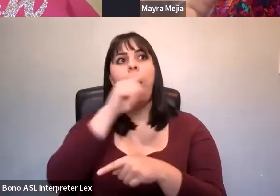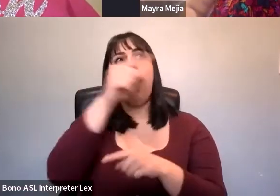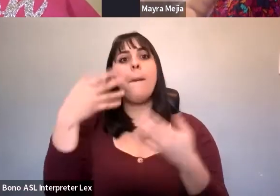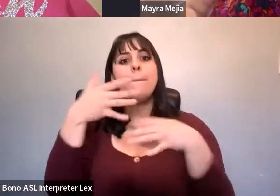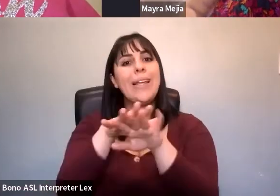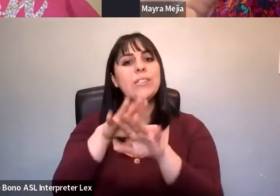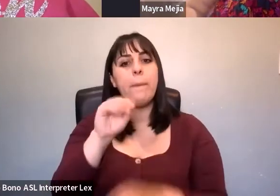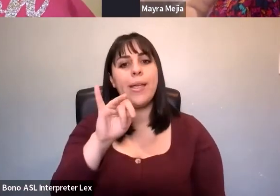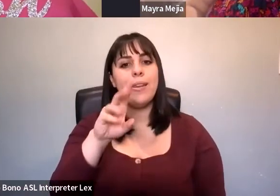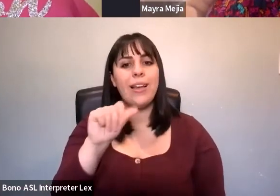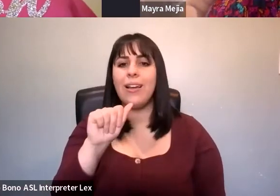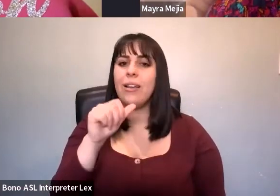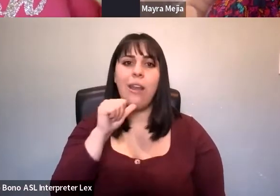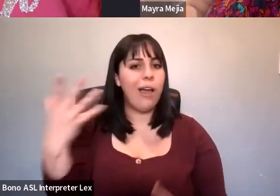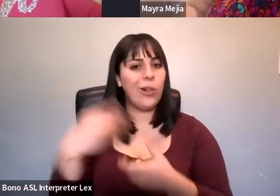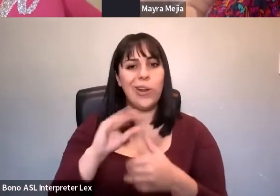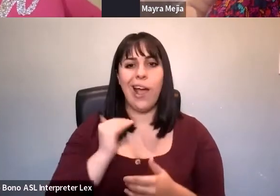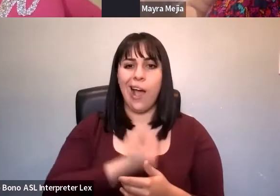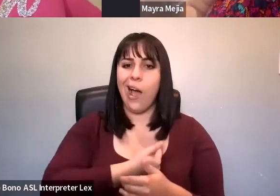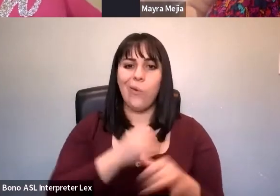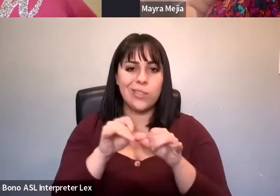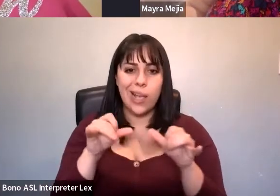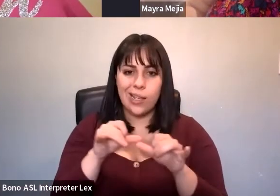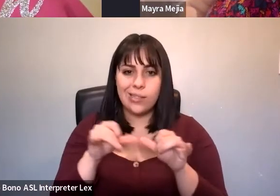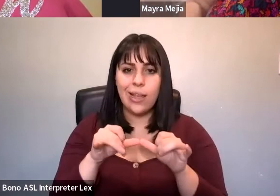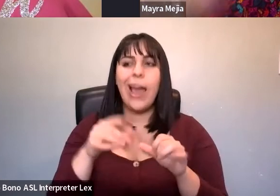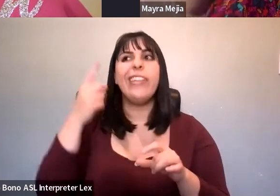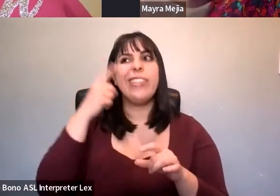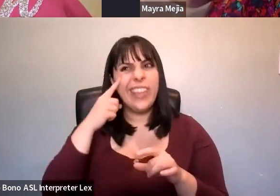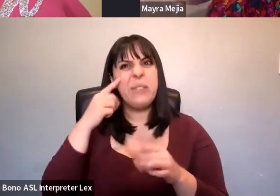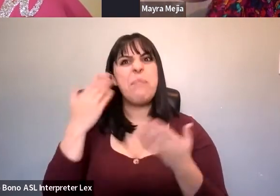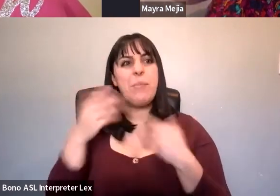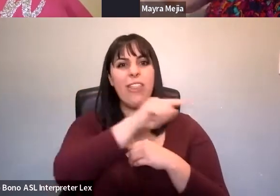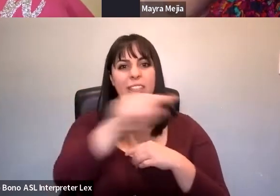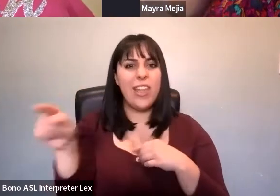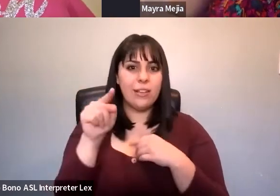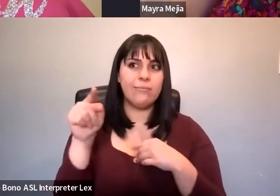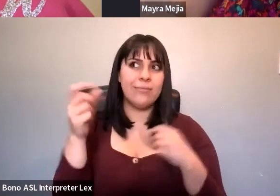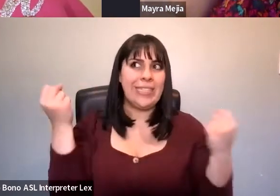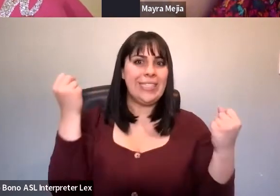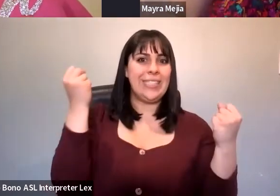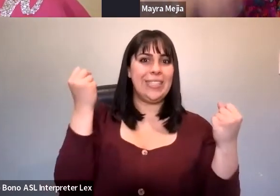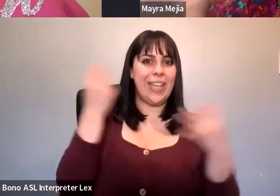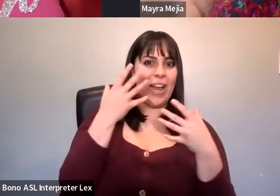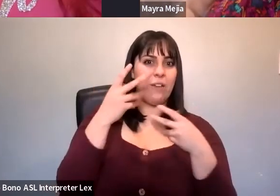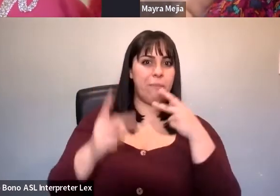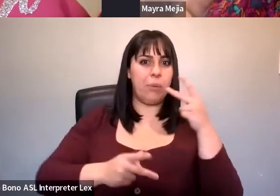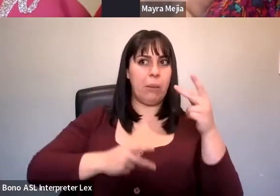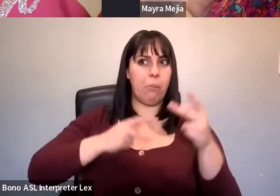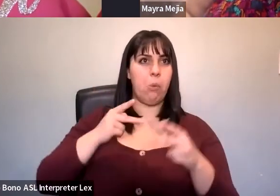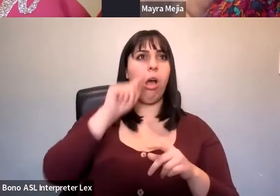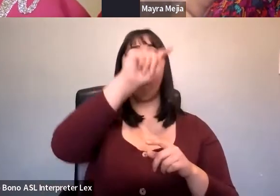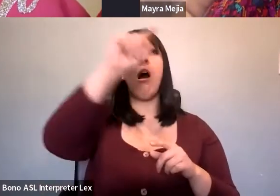because they're afraid of the reaction of showing larger bodies. They want to show those